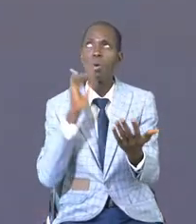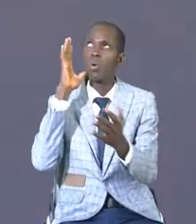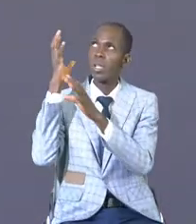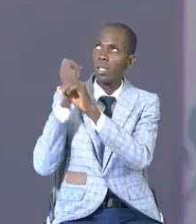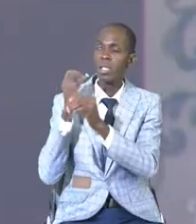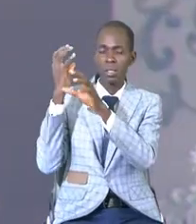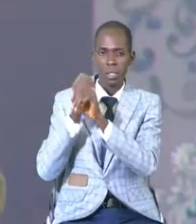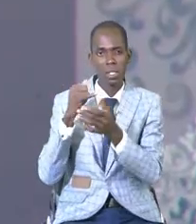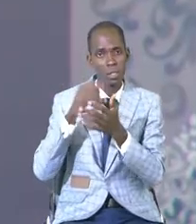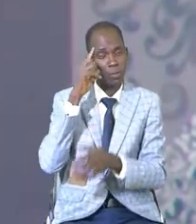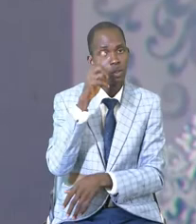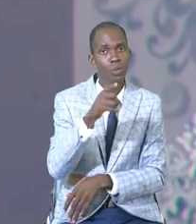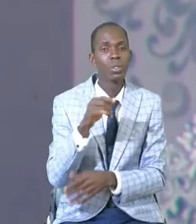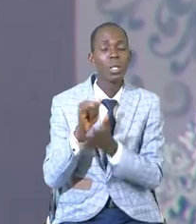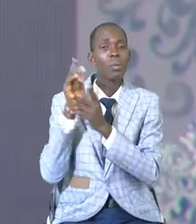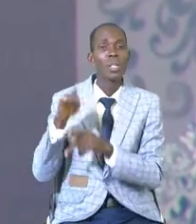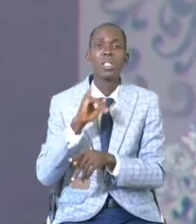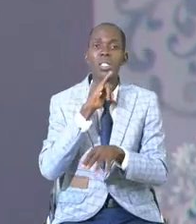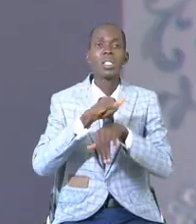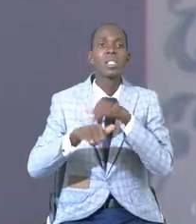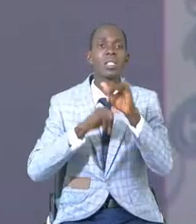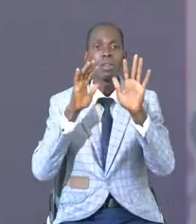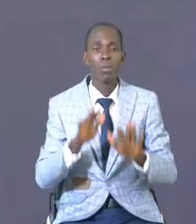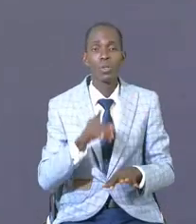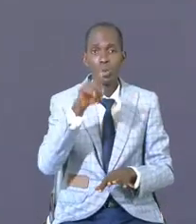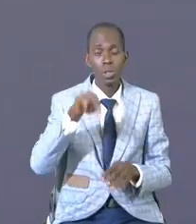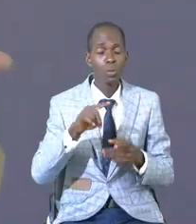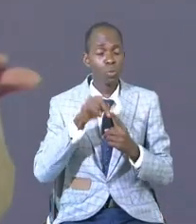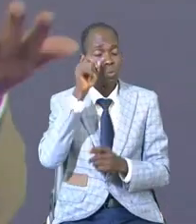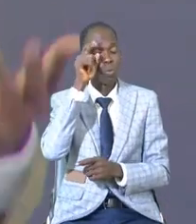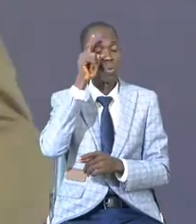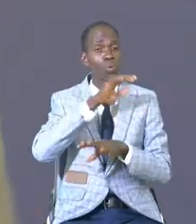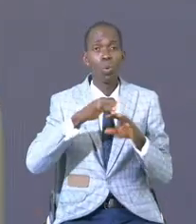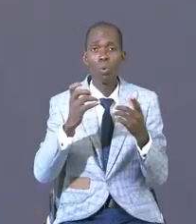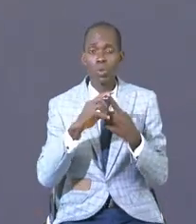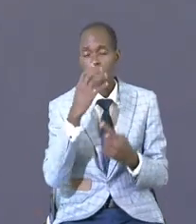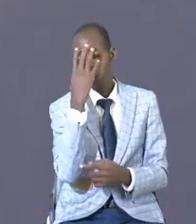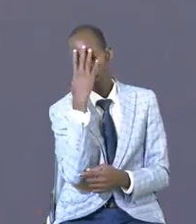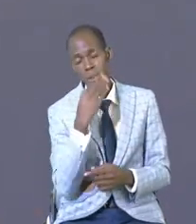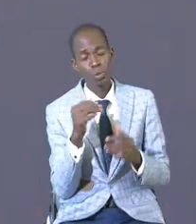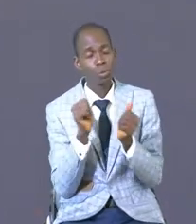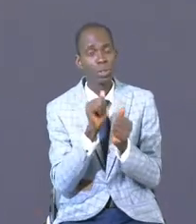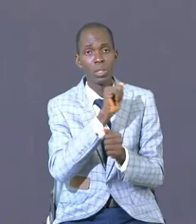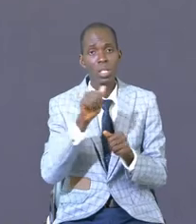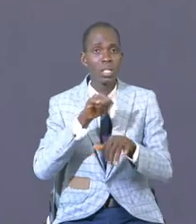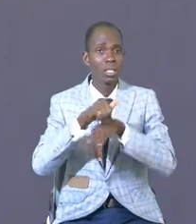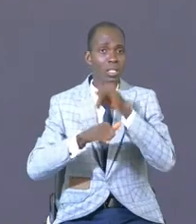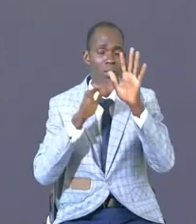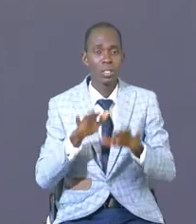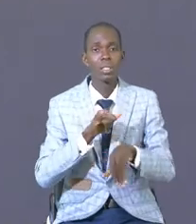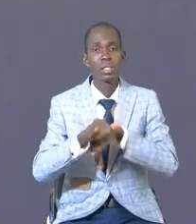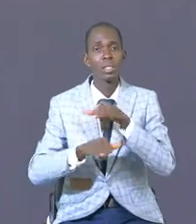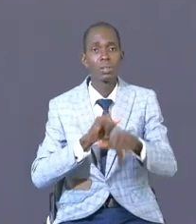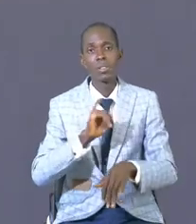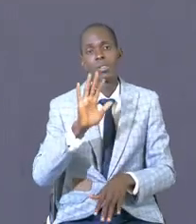art deceiver. And you want to wake up, you don't want to sleep with a deceiver deceiving your life. Look at